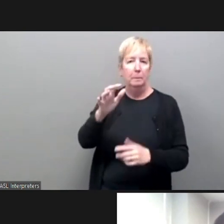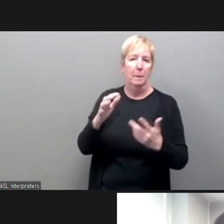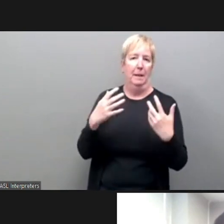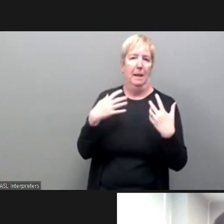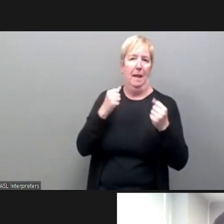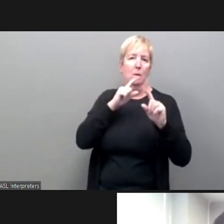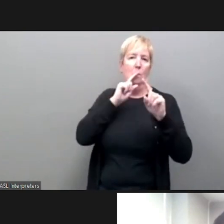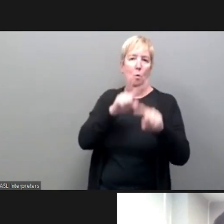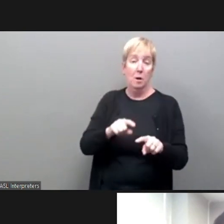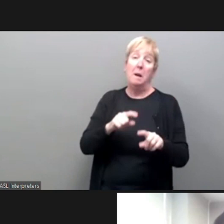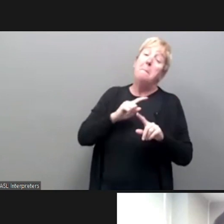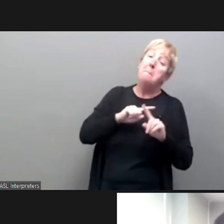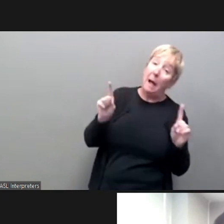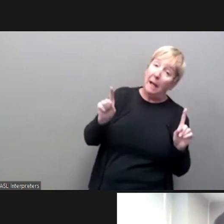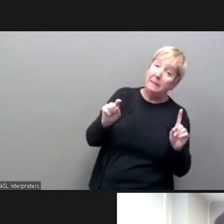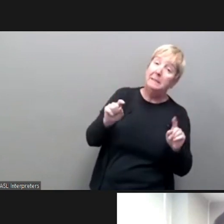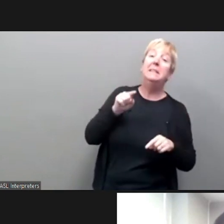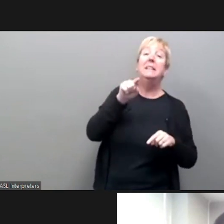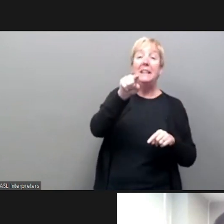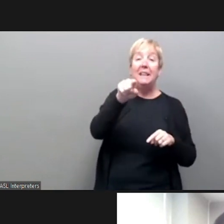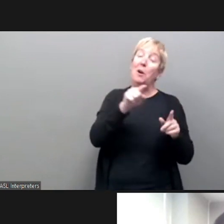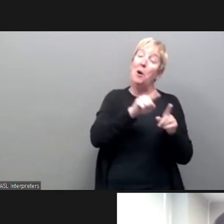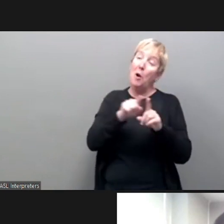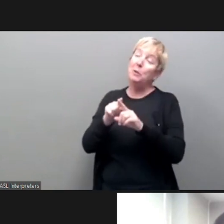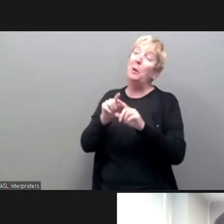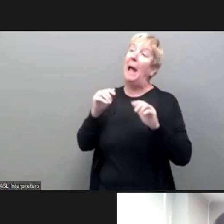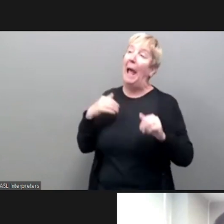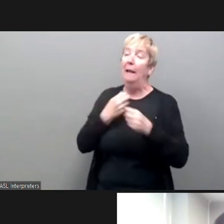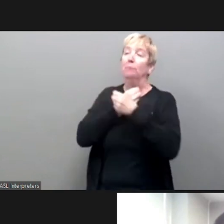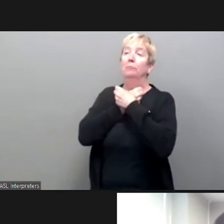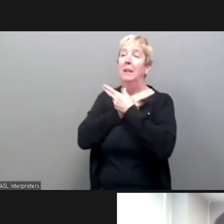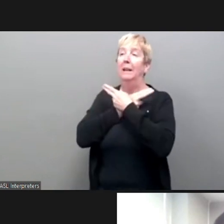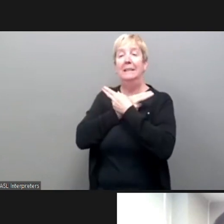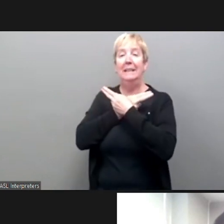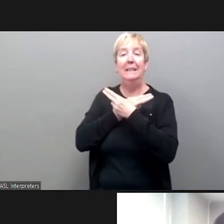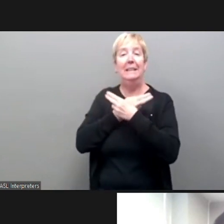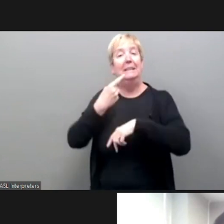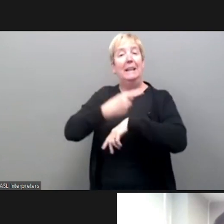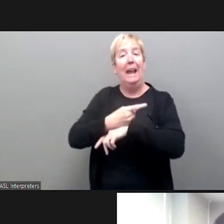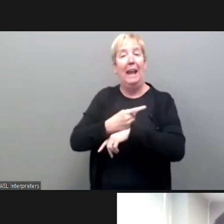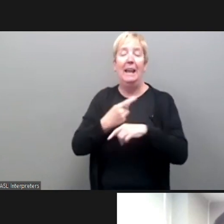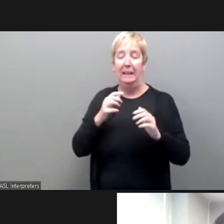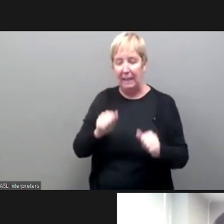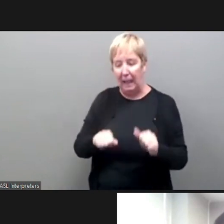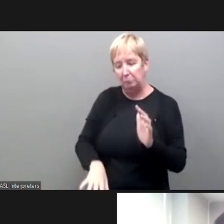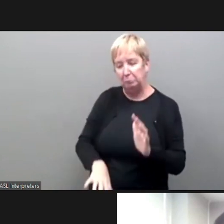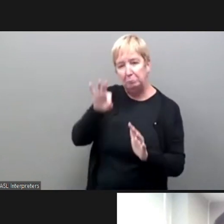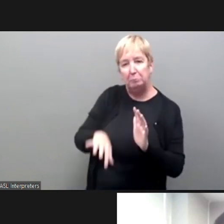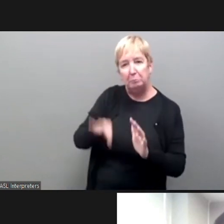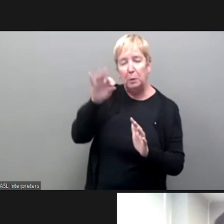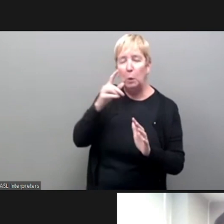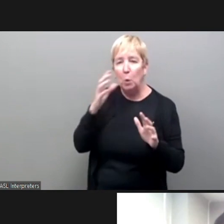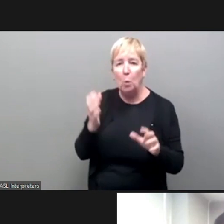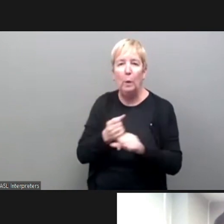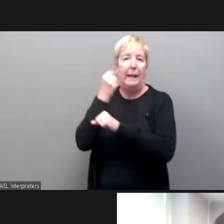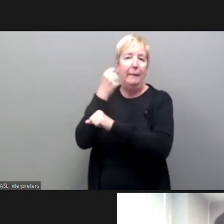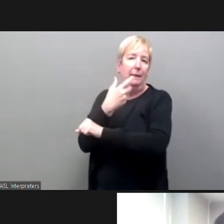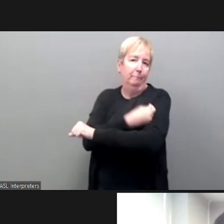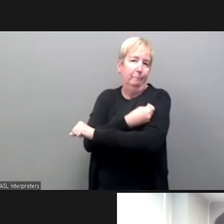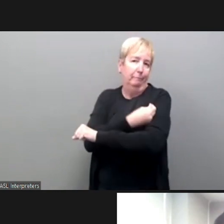he also handled those winners from the vaccine lottery. Jennifer